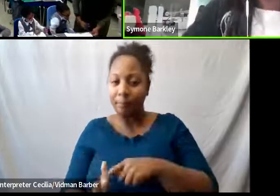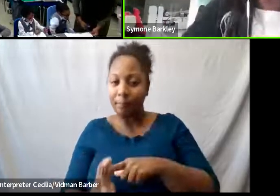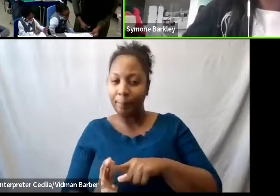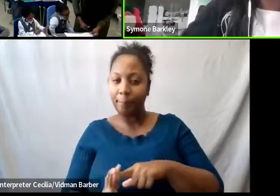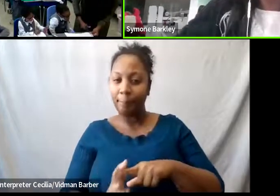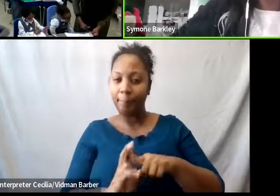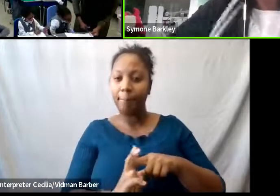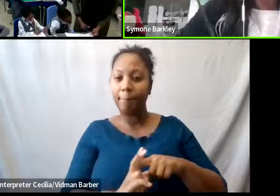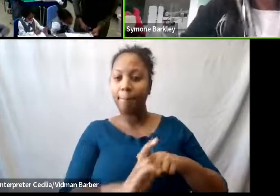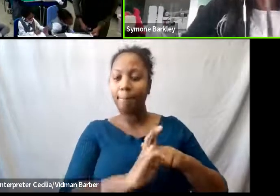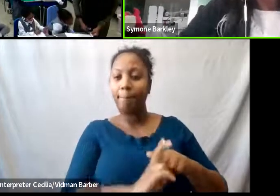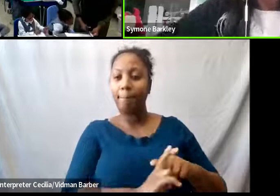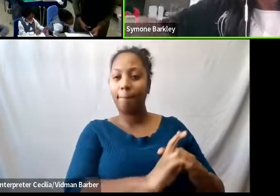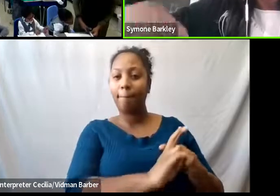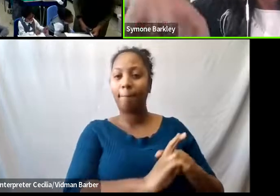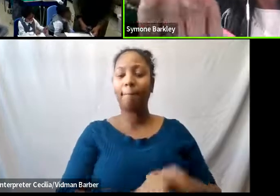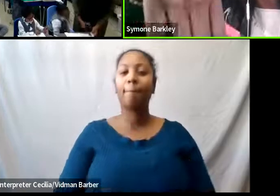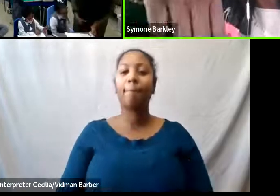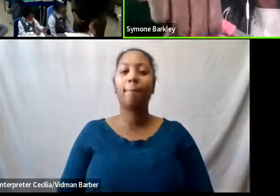way across.